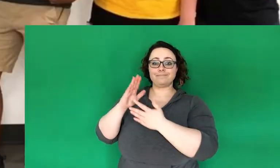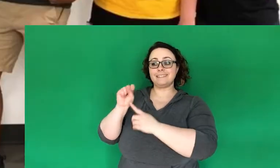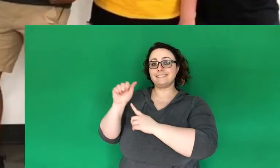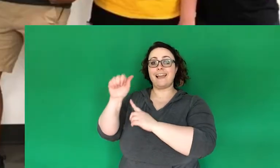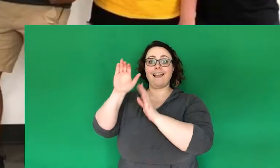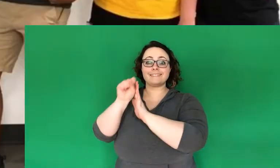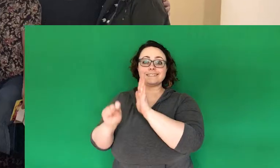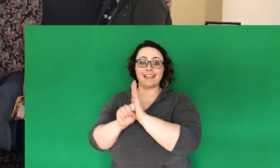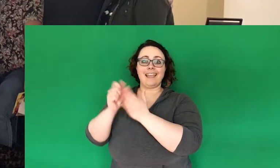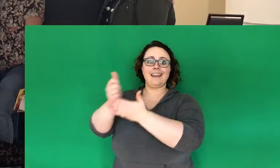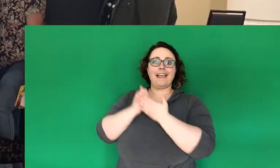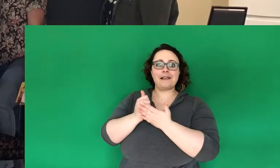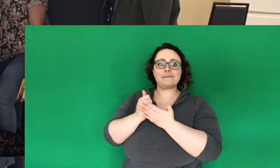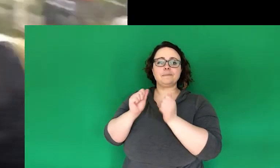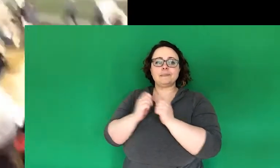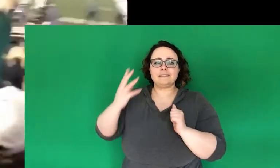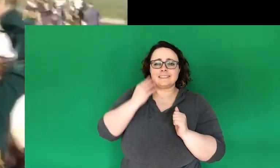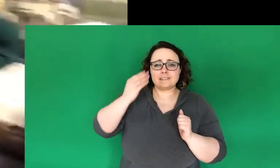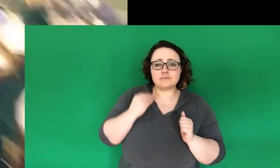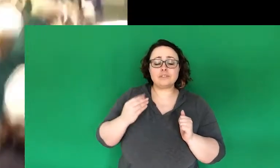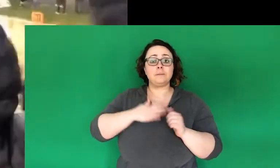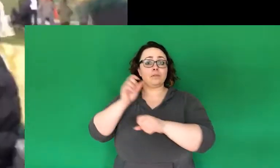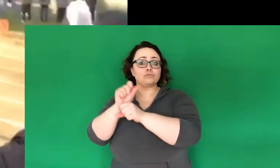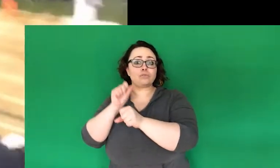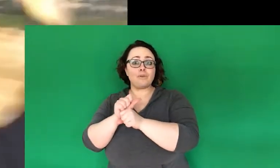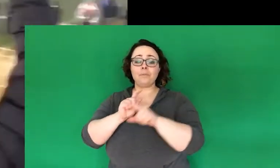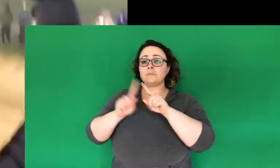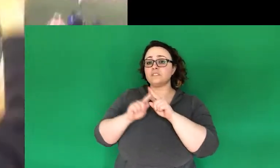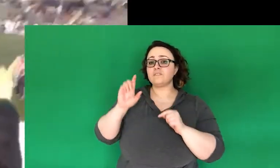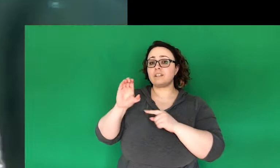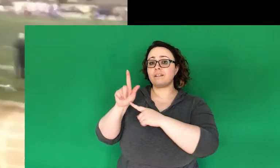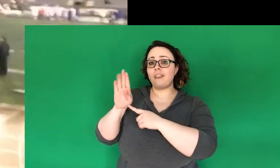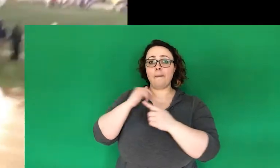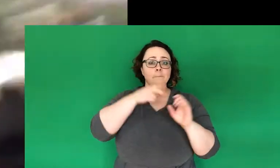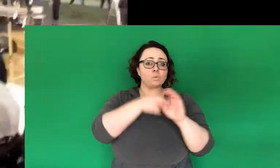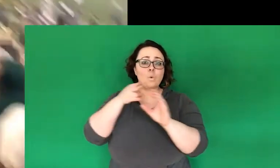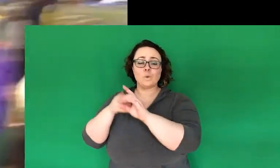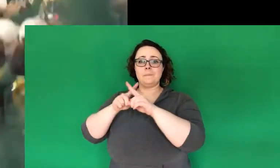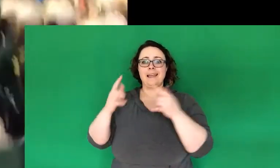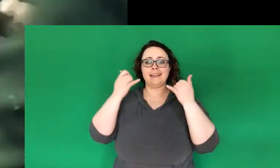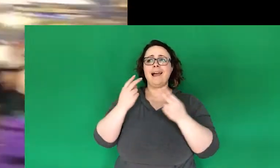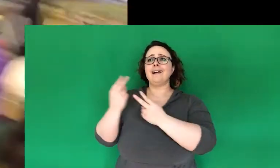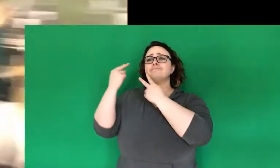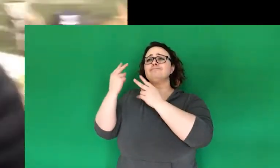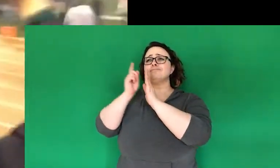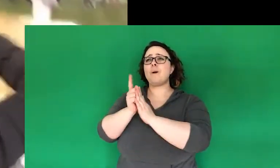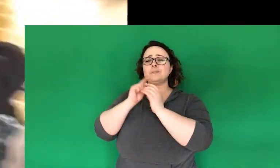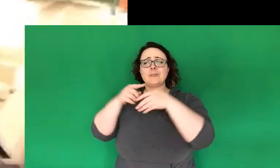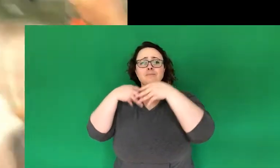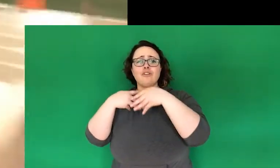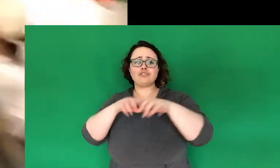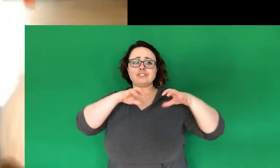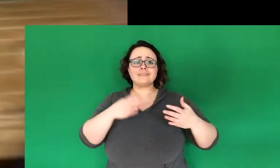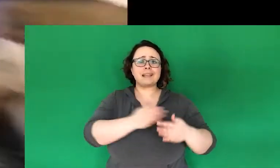this school gave me this experience, that my job, these clubs that I joined, but especially these moments right